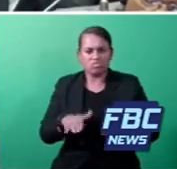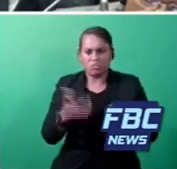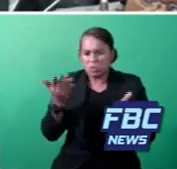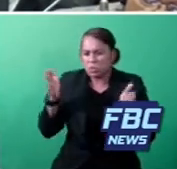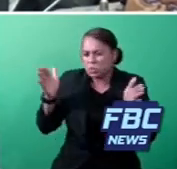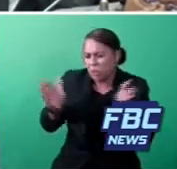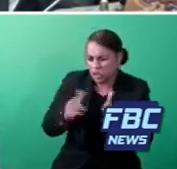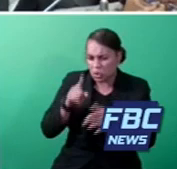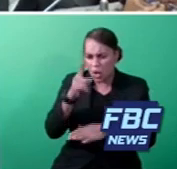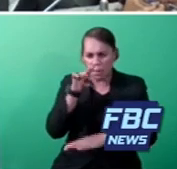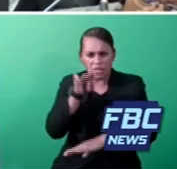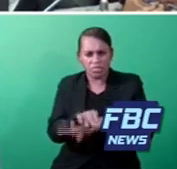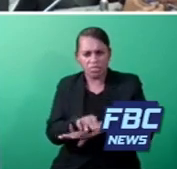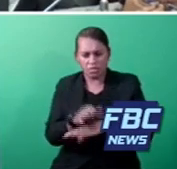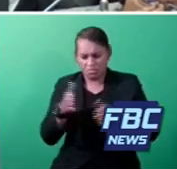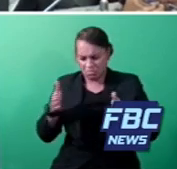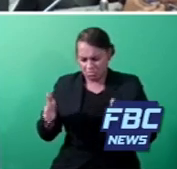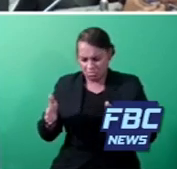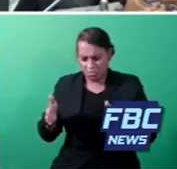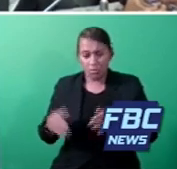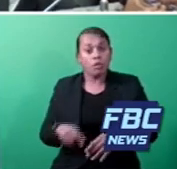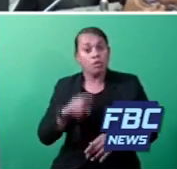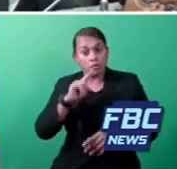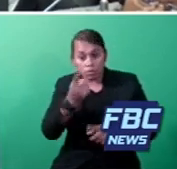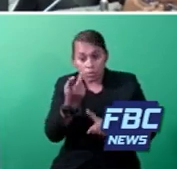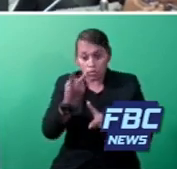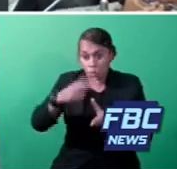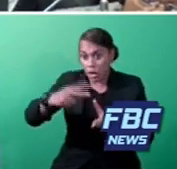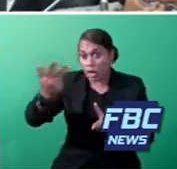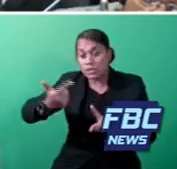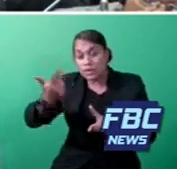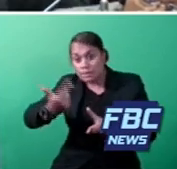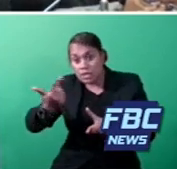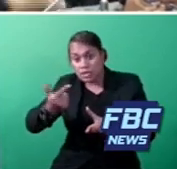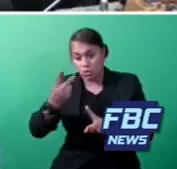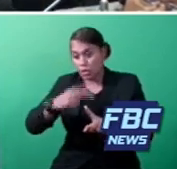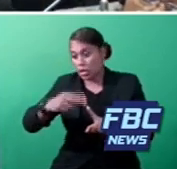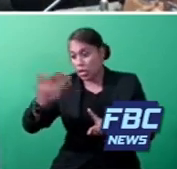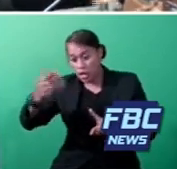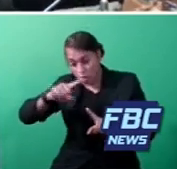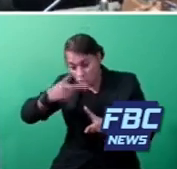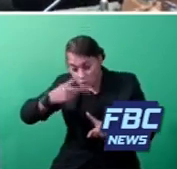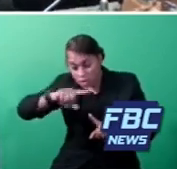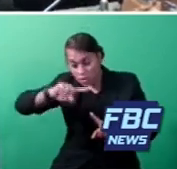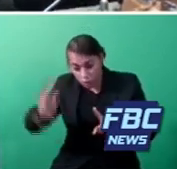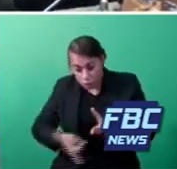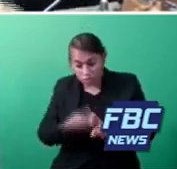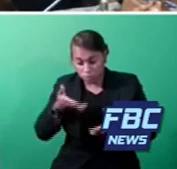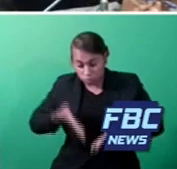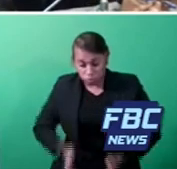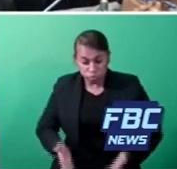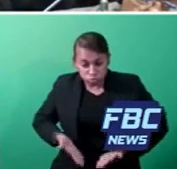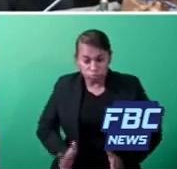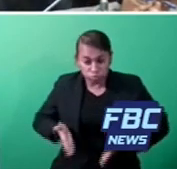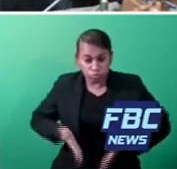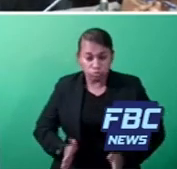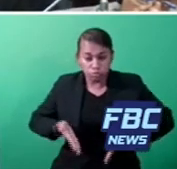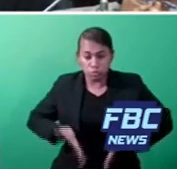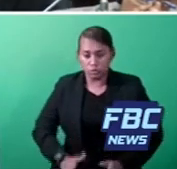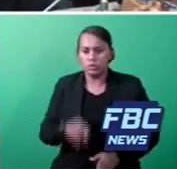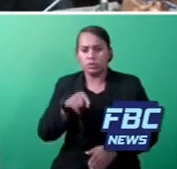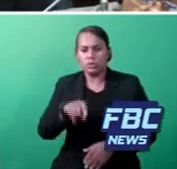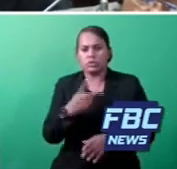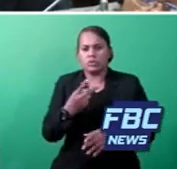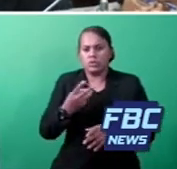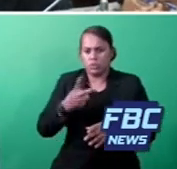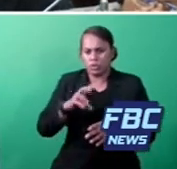born. In 2017, out of the 19,646 children born, only